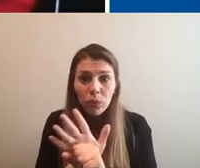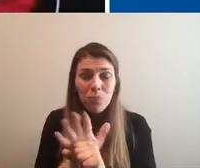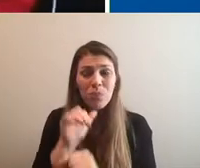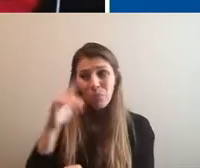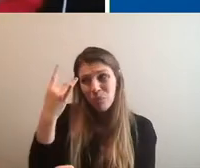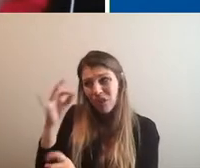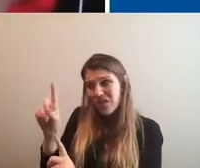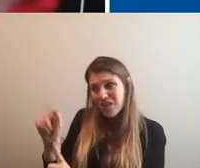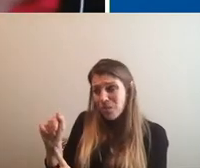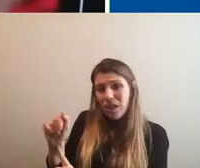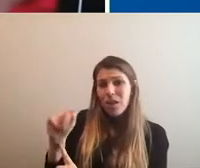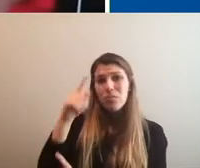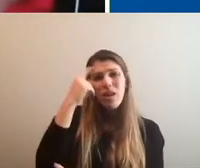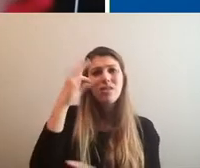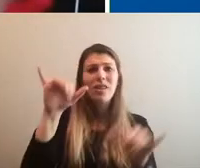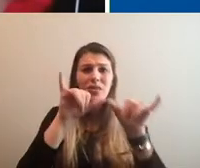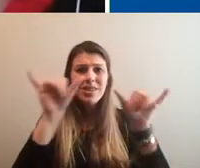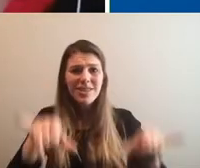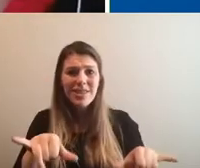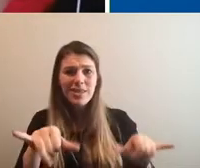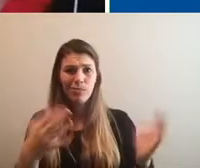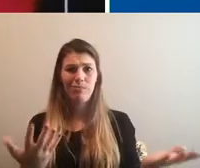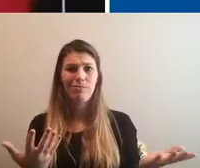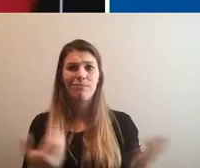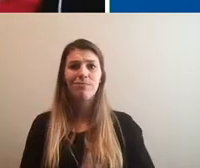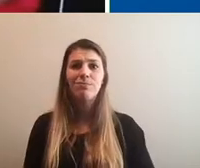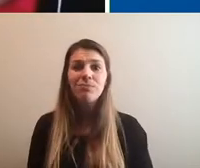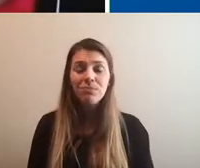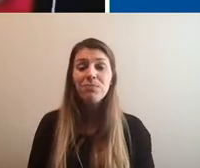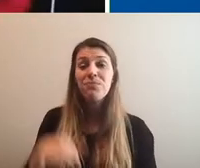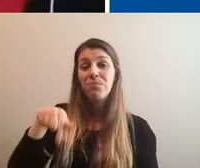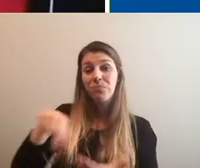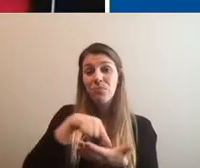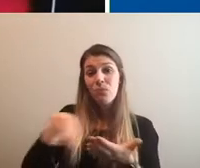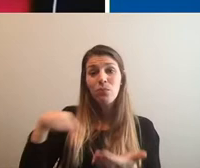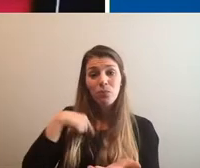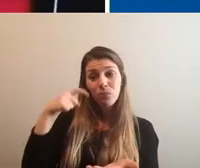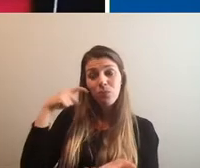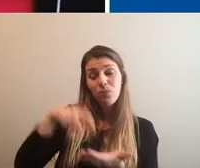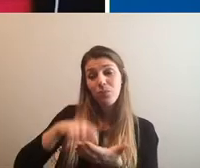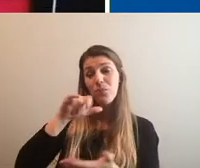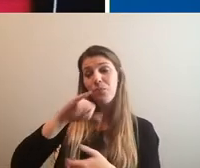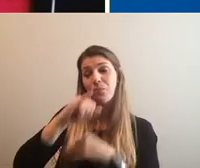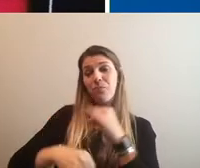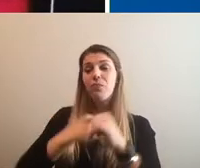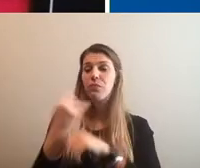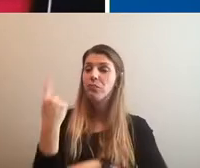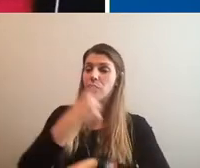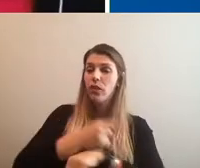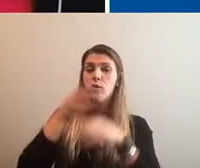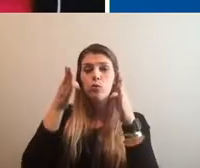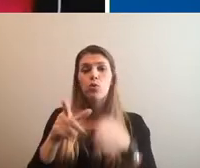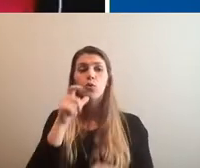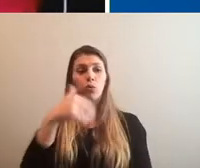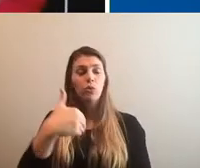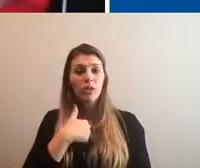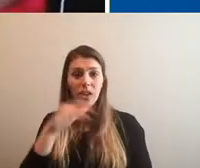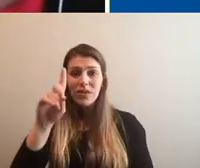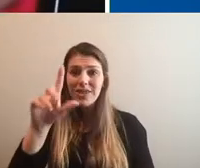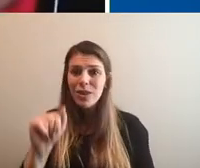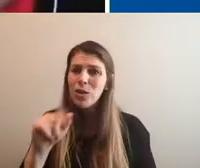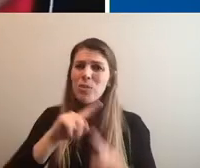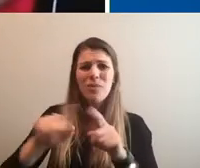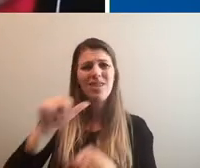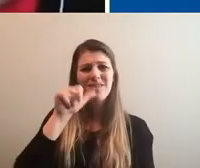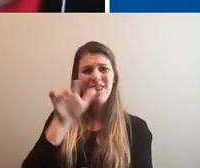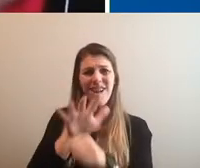of the neglect in the system. This week, we recognize the International Day of Persons with Disabilities, but it's not enough to